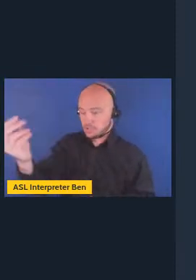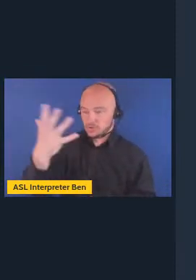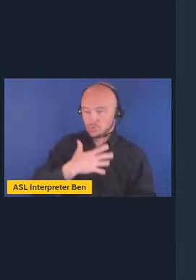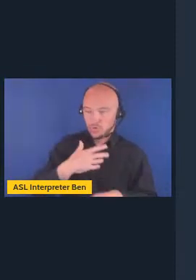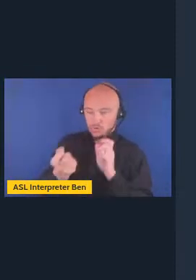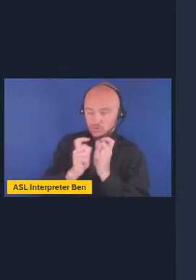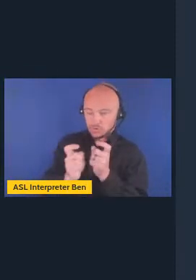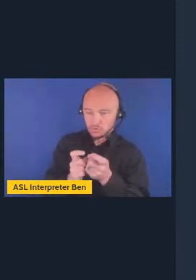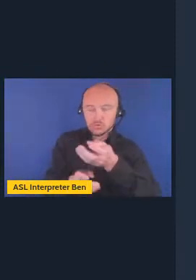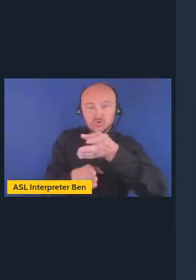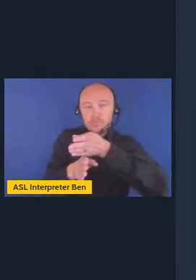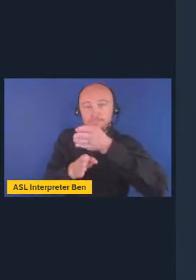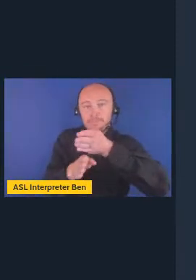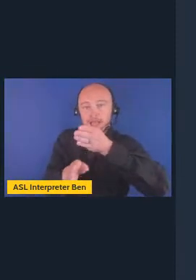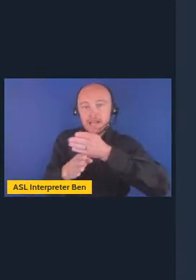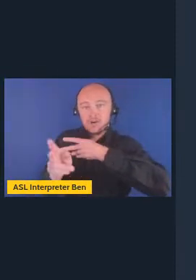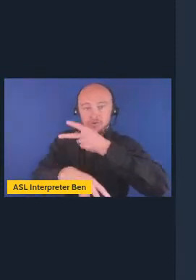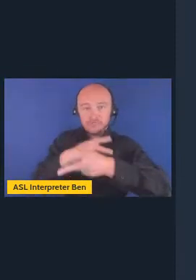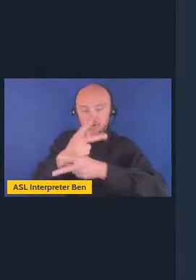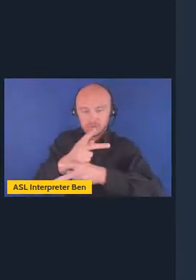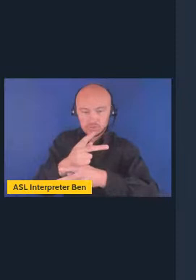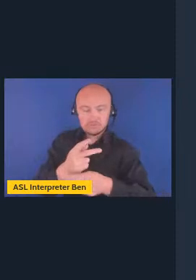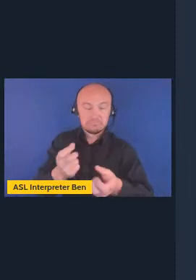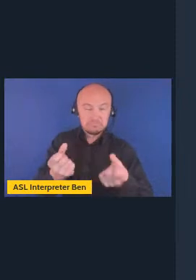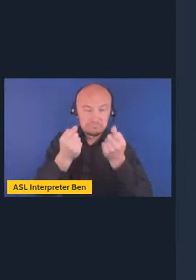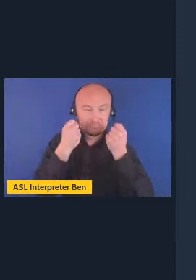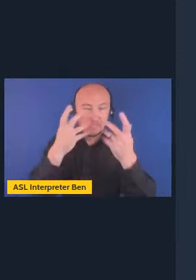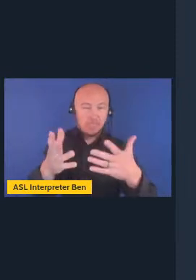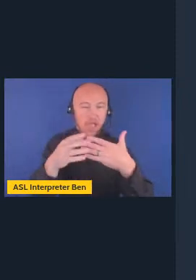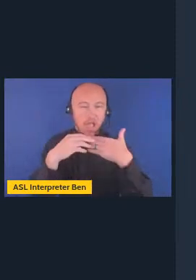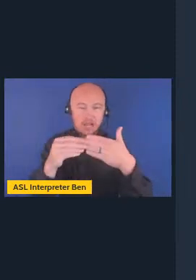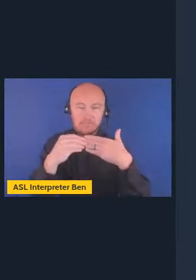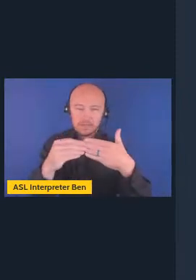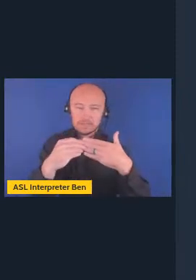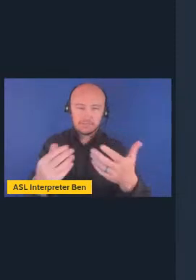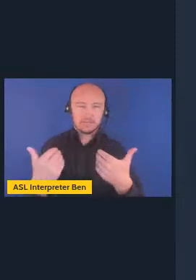it to minor versions as well. This should give you a lot more flexibility.